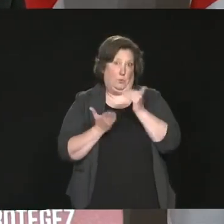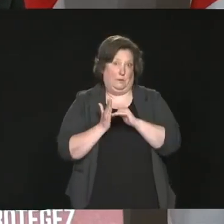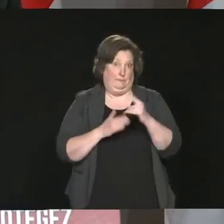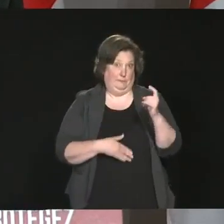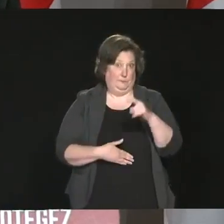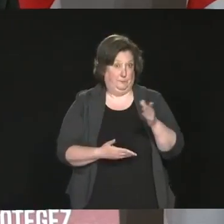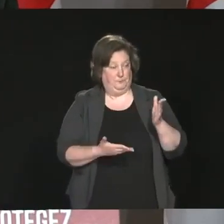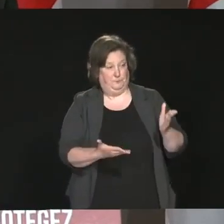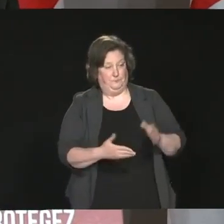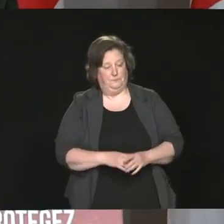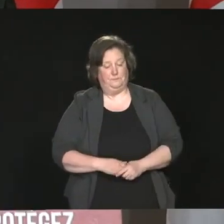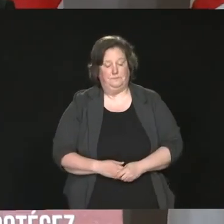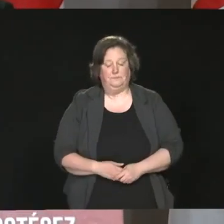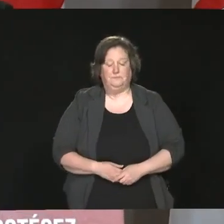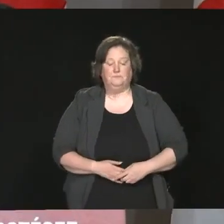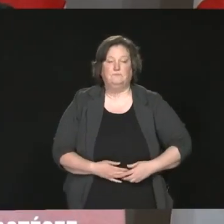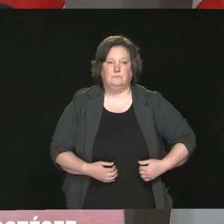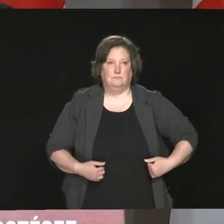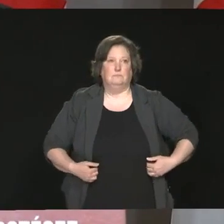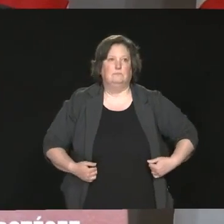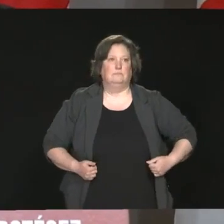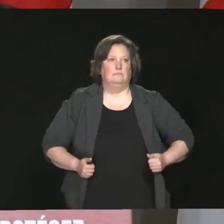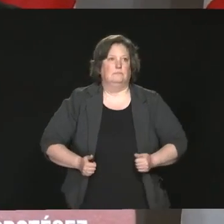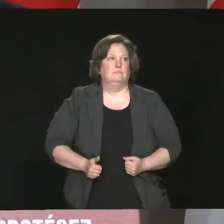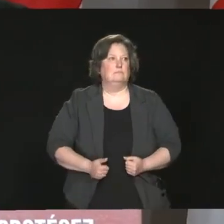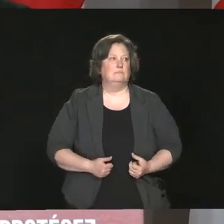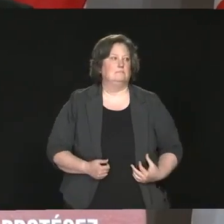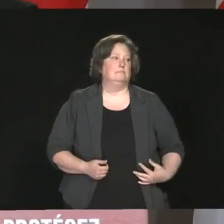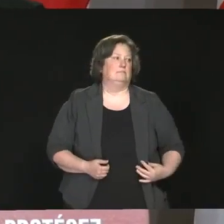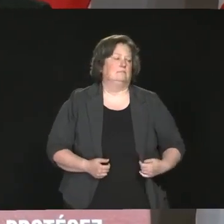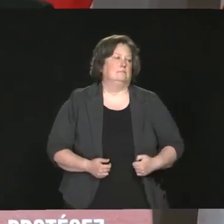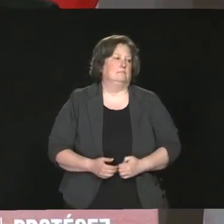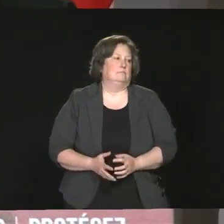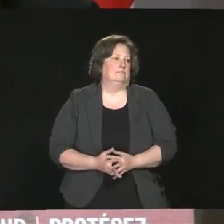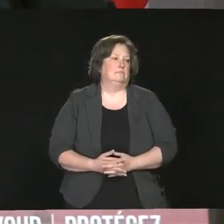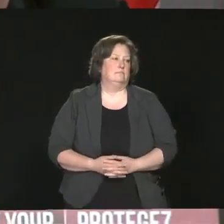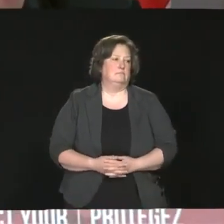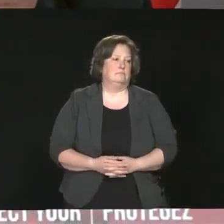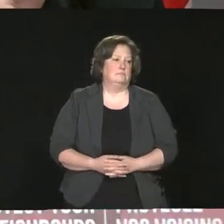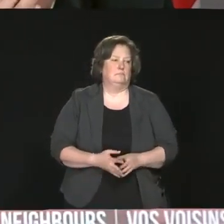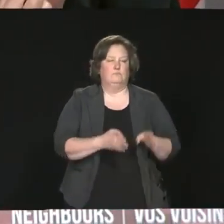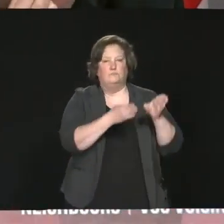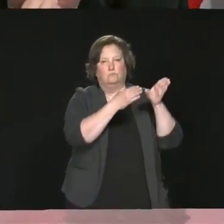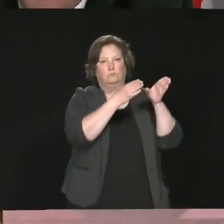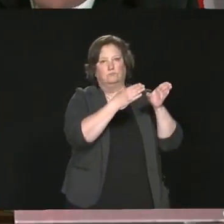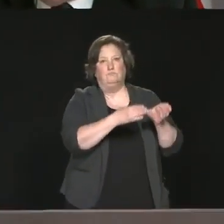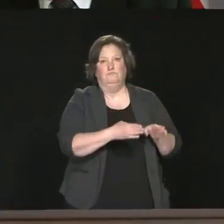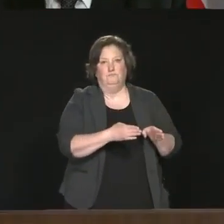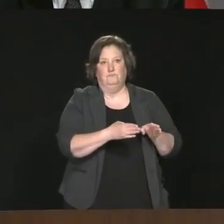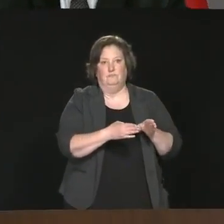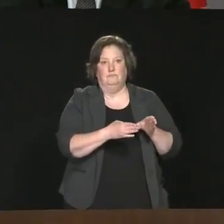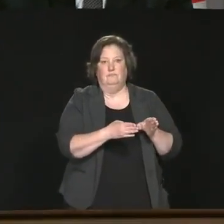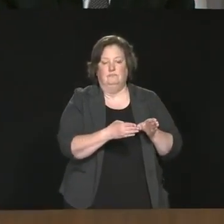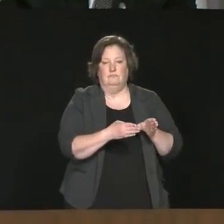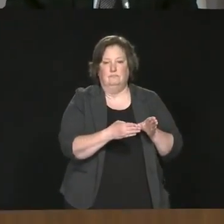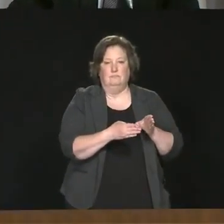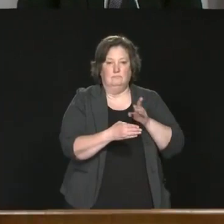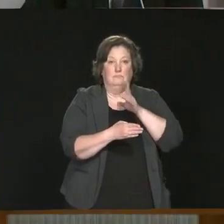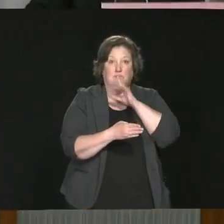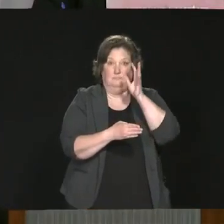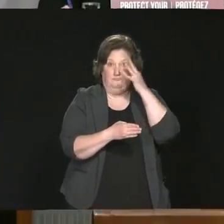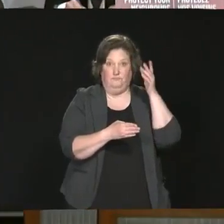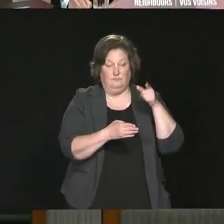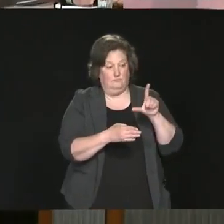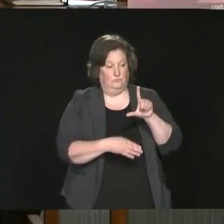Thank you. Merci. La prochaine question est de Marie Vastel de Le Devoir. Next question from Le Devoir. You have the floor. Oui,